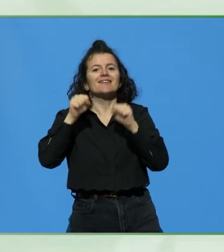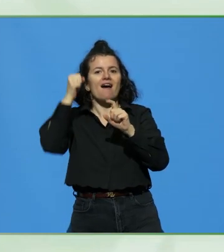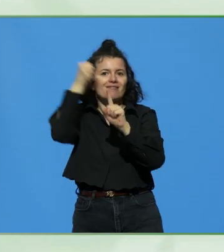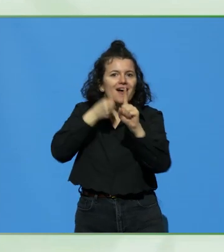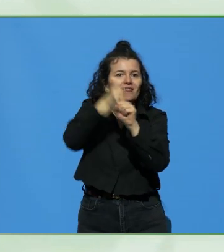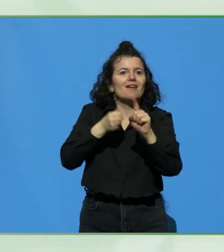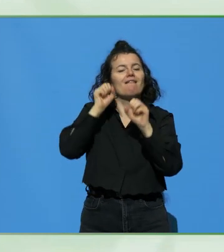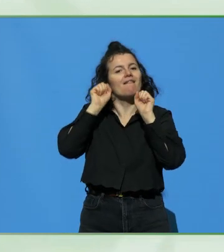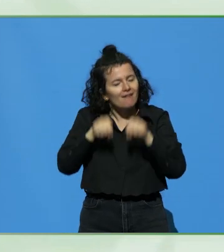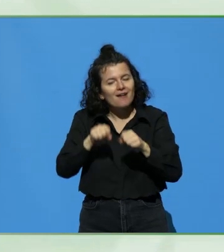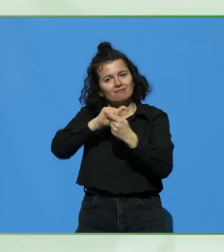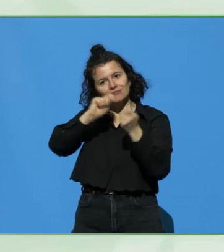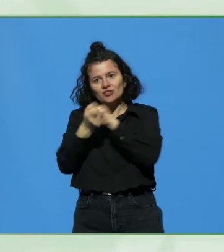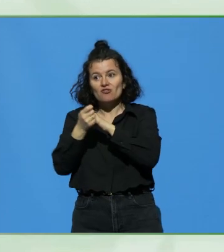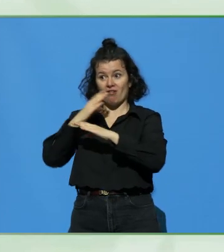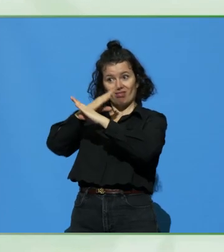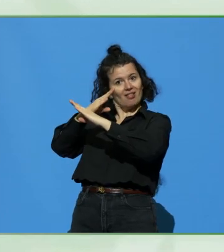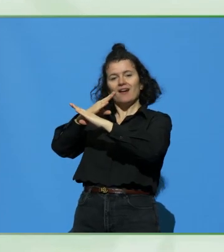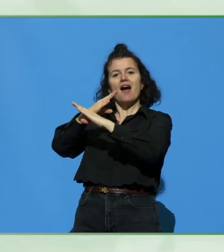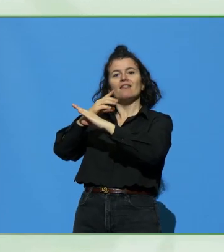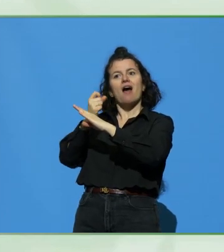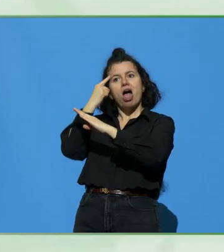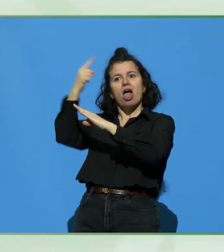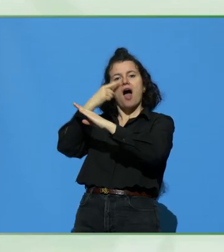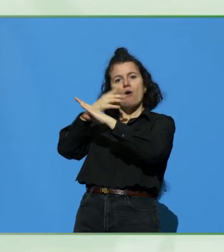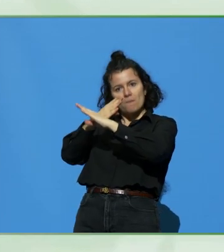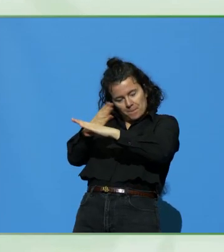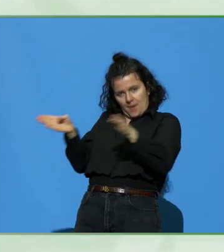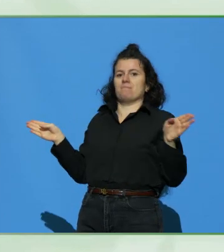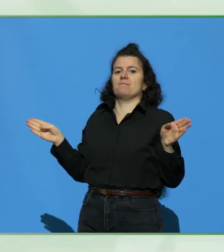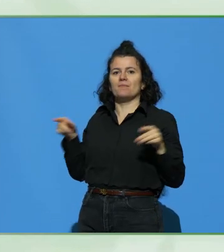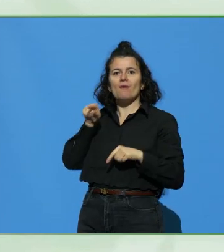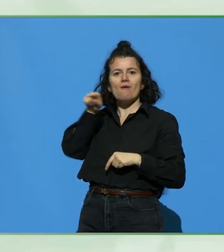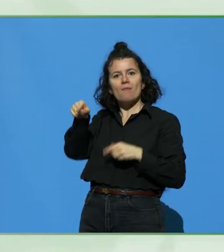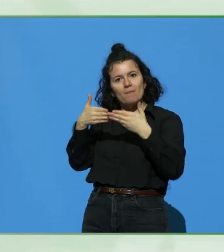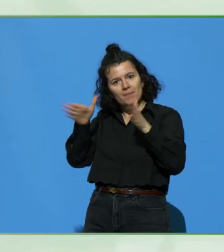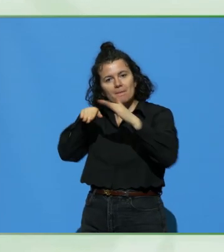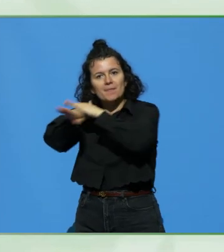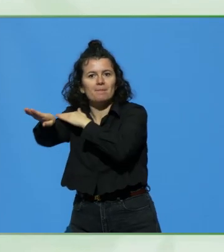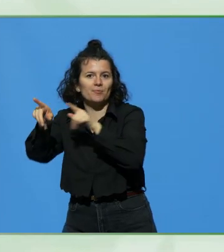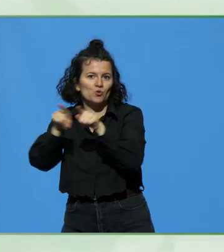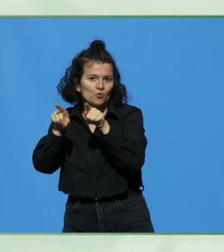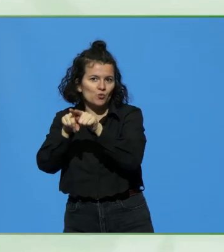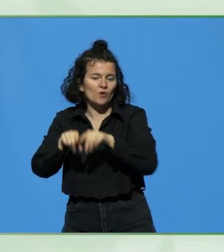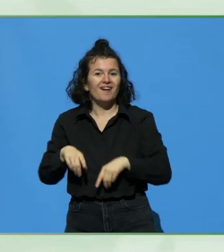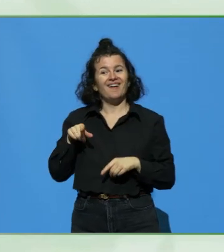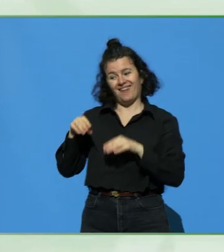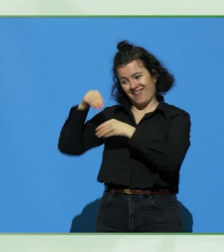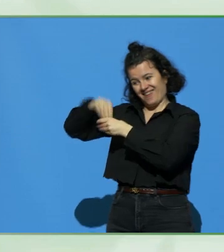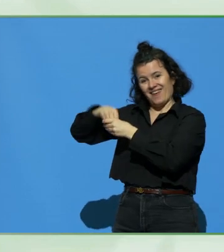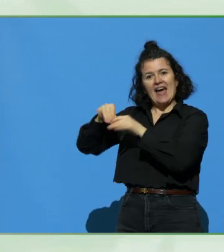can reshape the way that our current systems and the systems that we're building. And so that difference isn't treated just like,